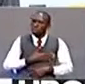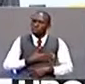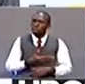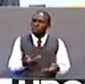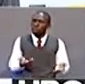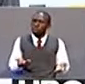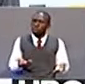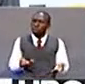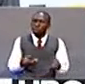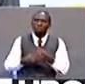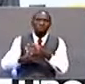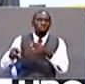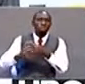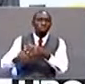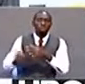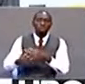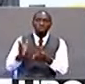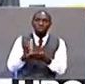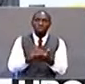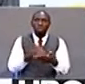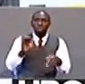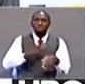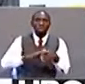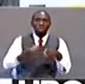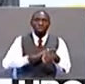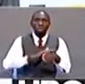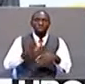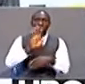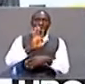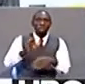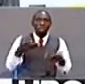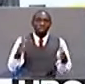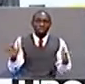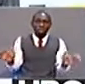Please. You are walking out because your business is finished?